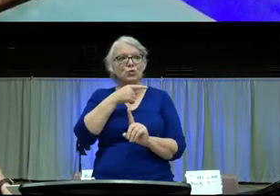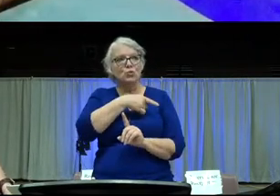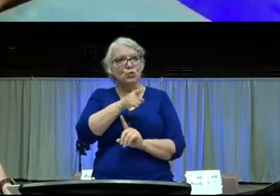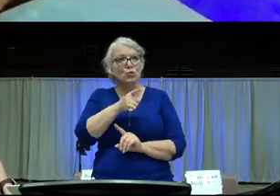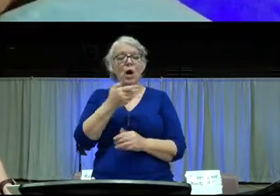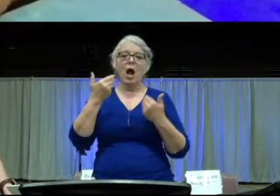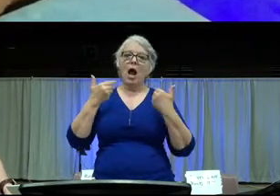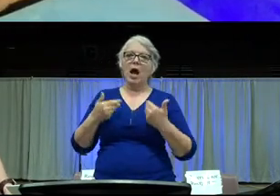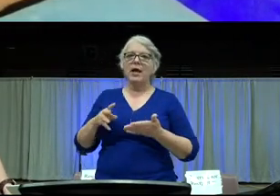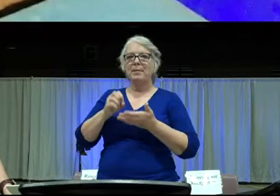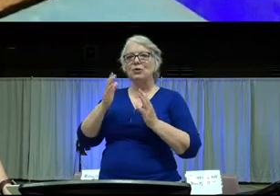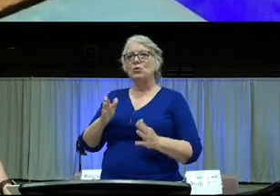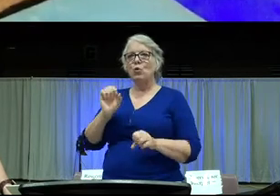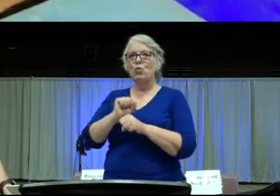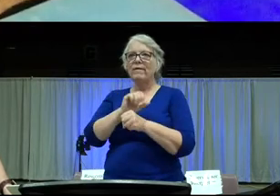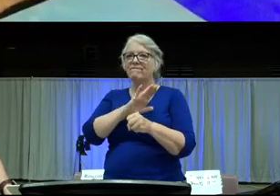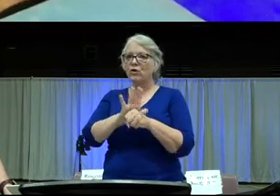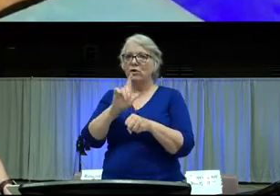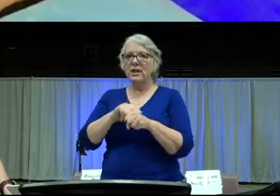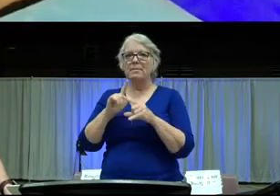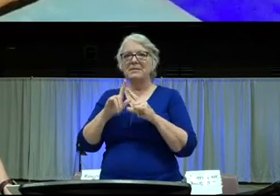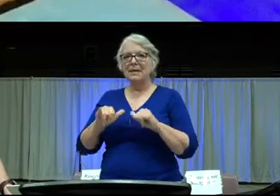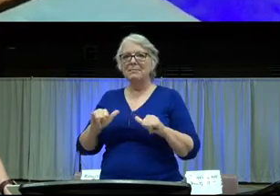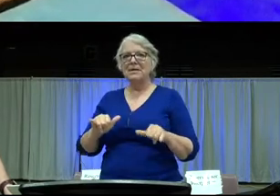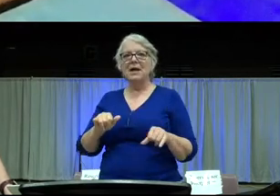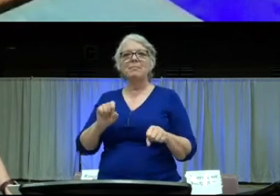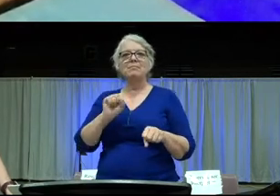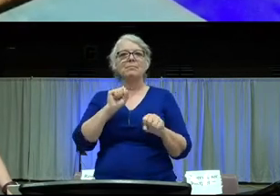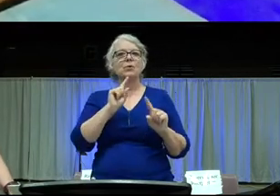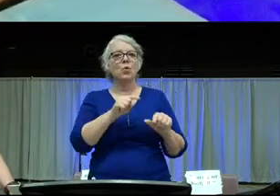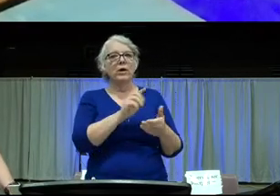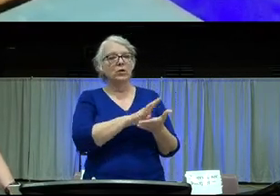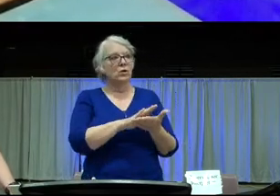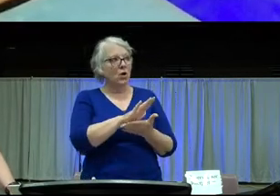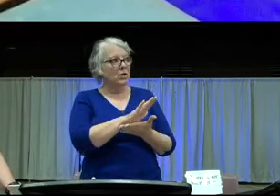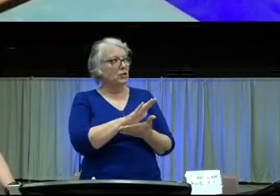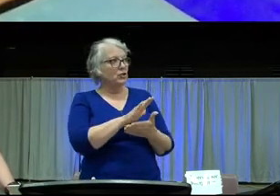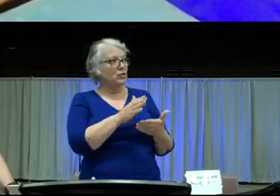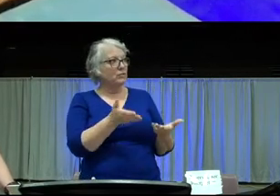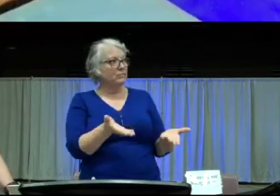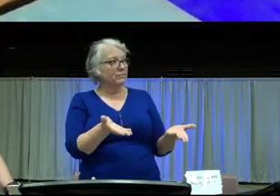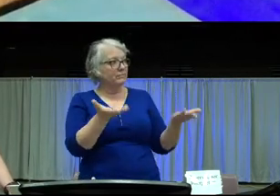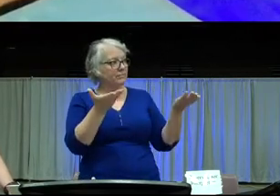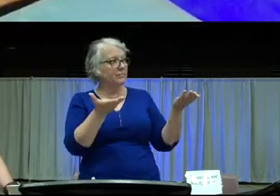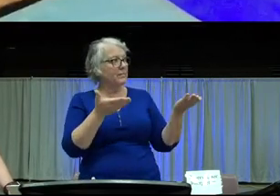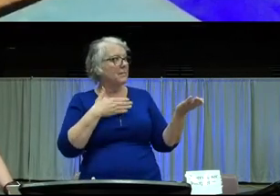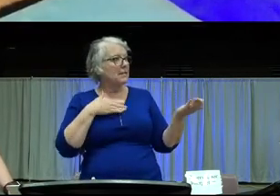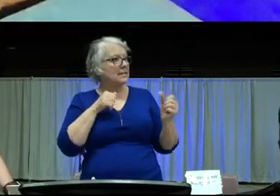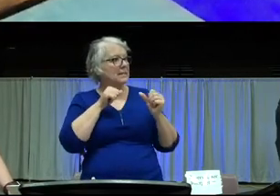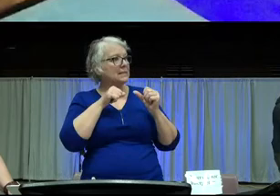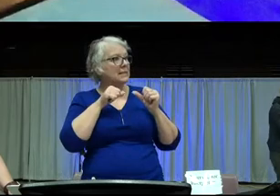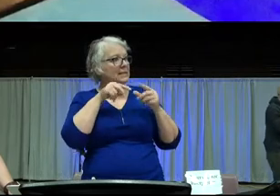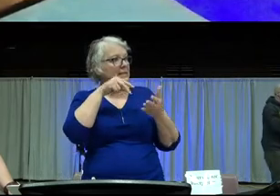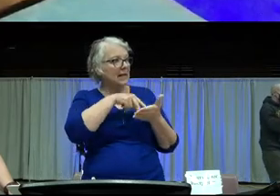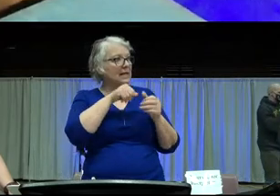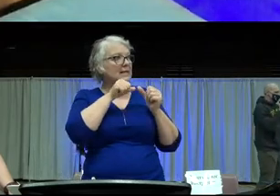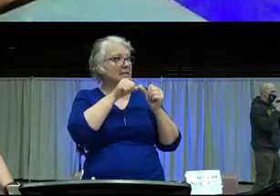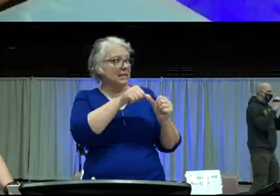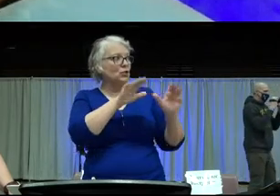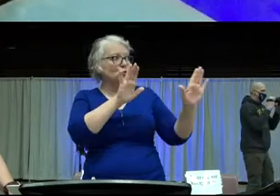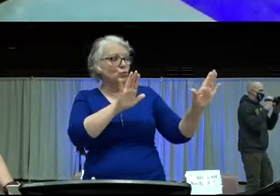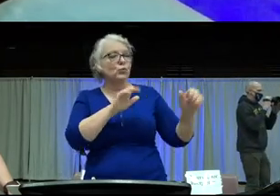I am a student who worked full-time while completing my degree. Please stand and remain standing. Thank